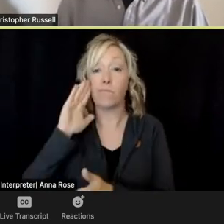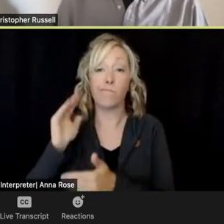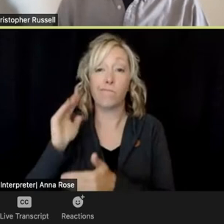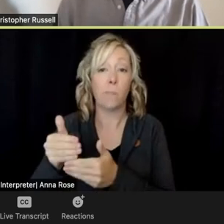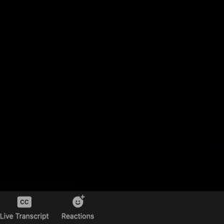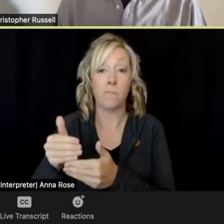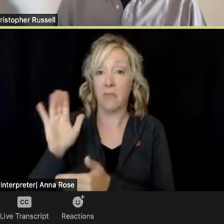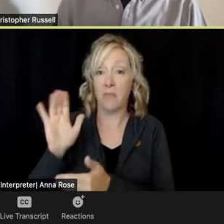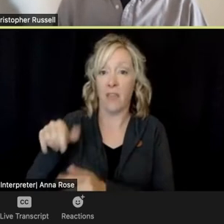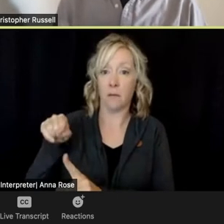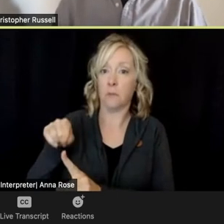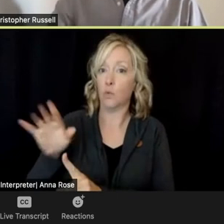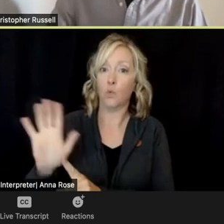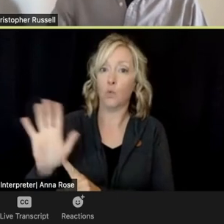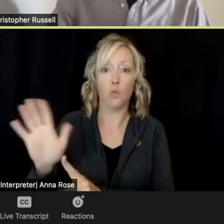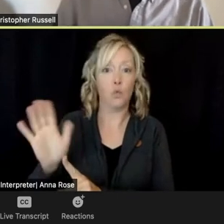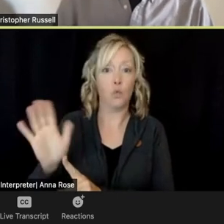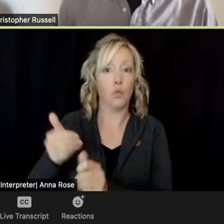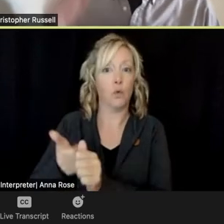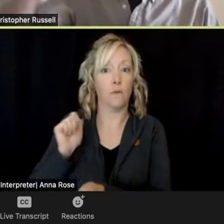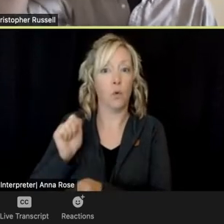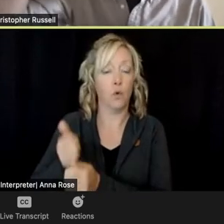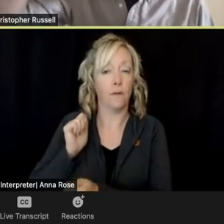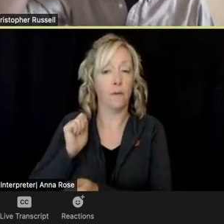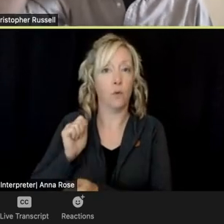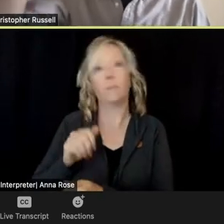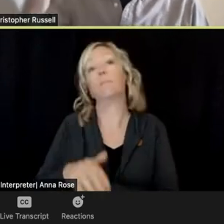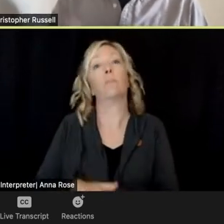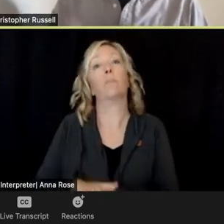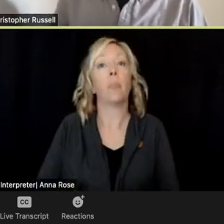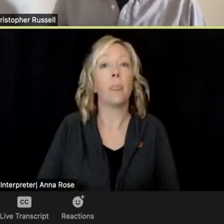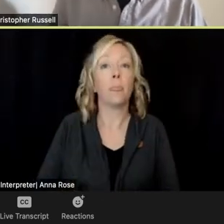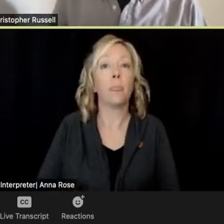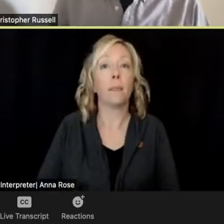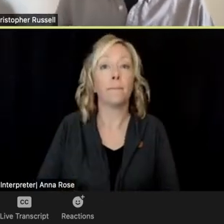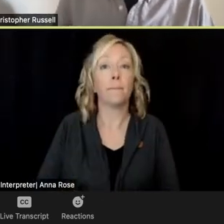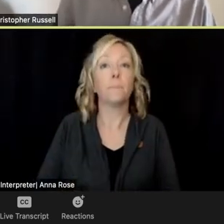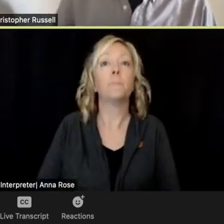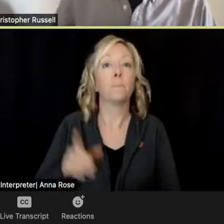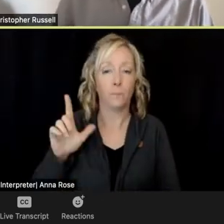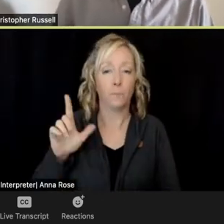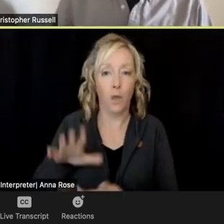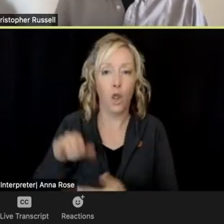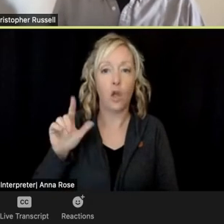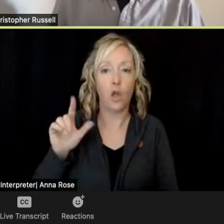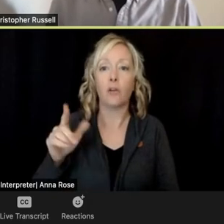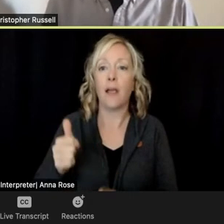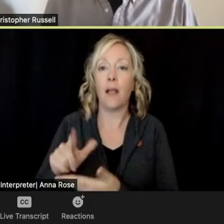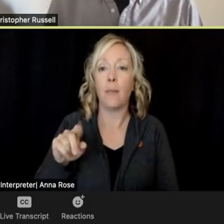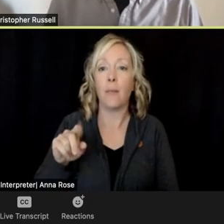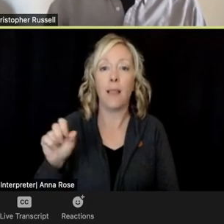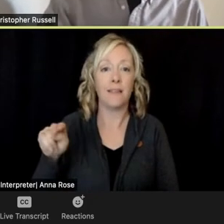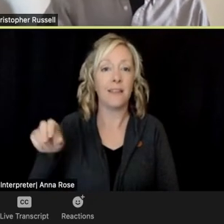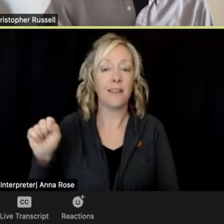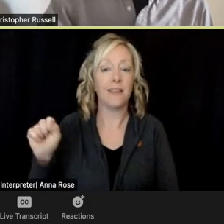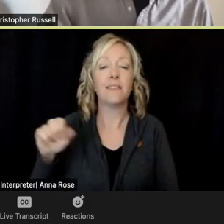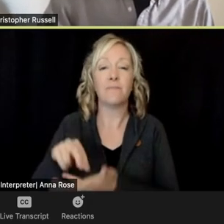at the highest level. Right? Learned helplessness has to do with that loss of the center of